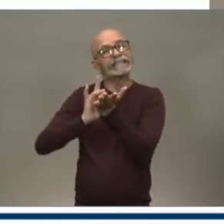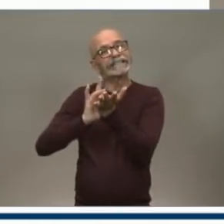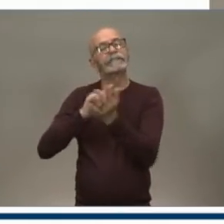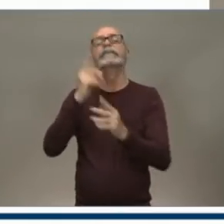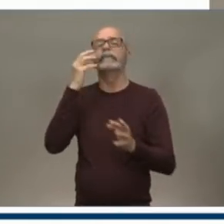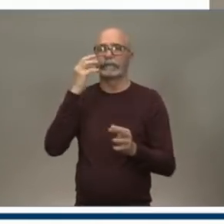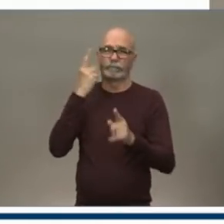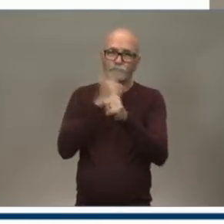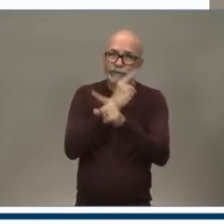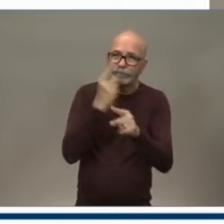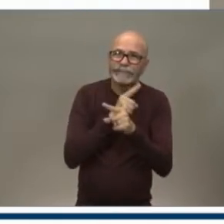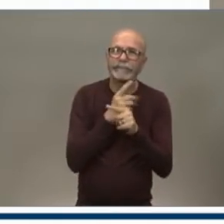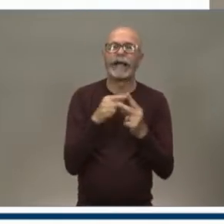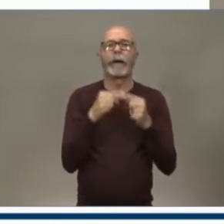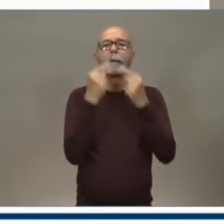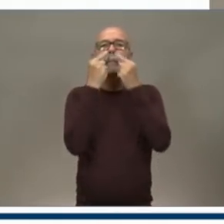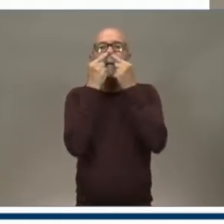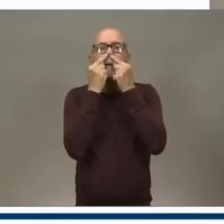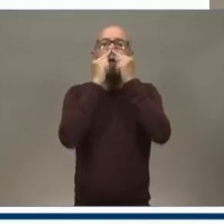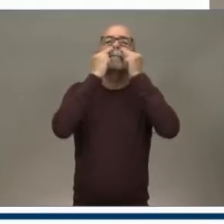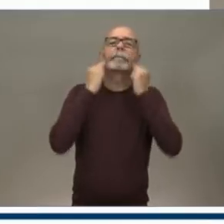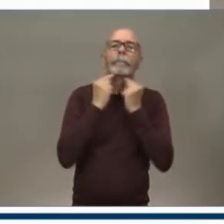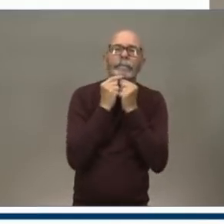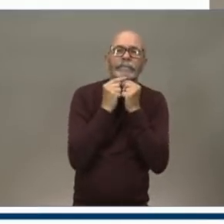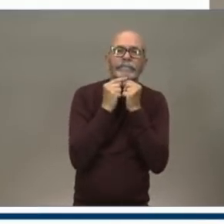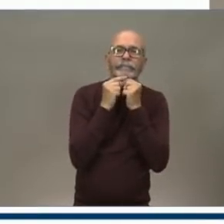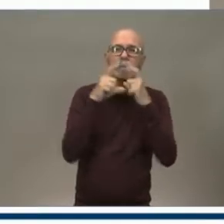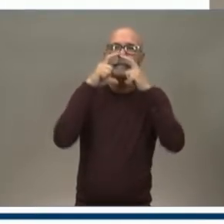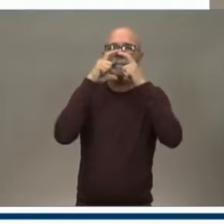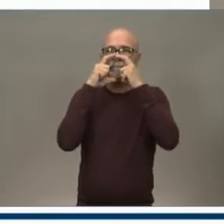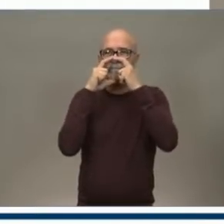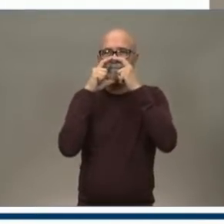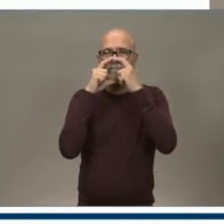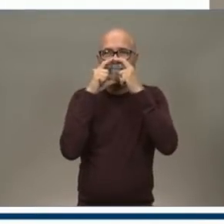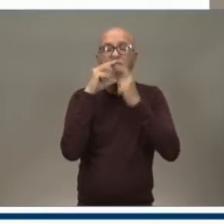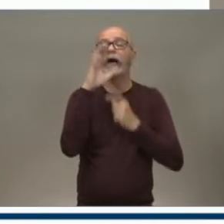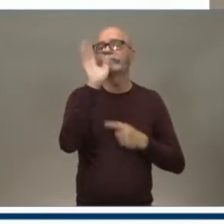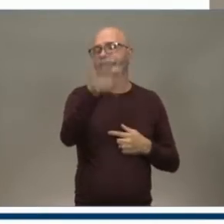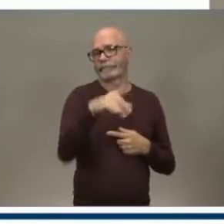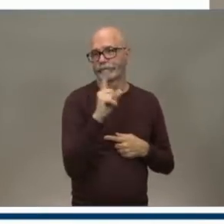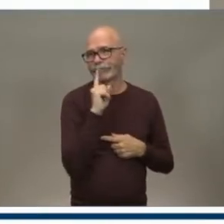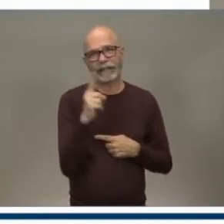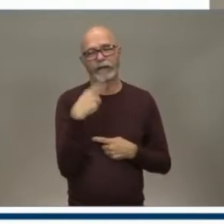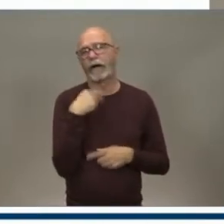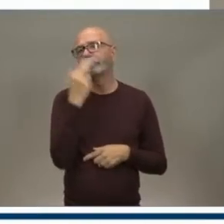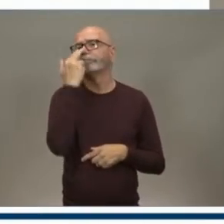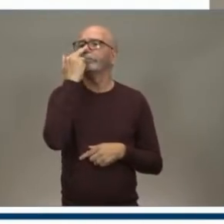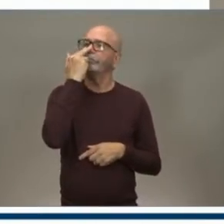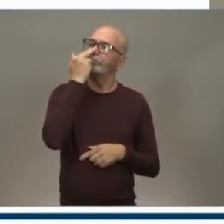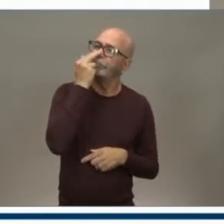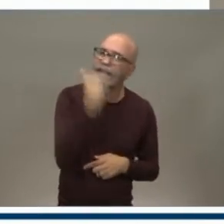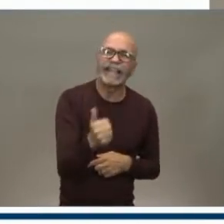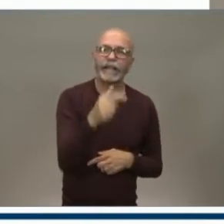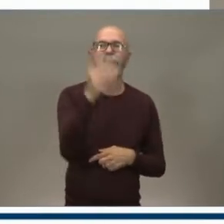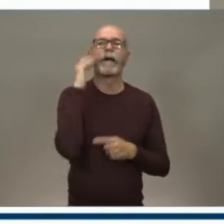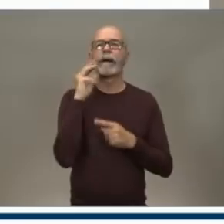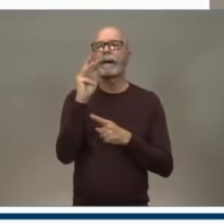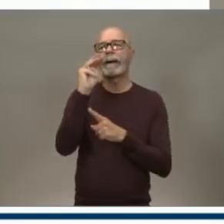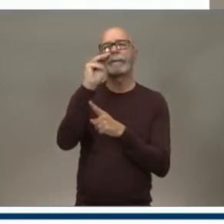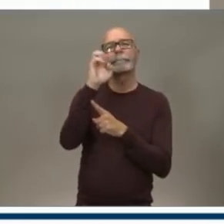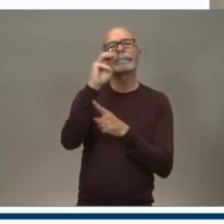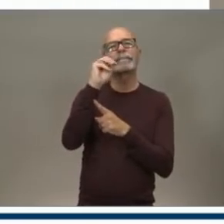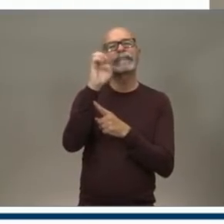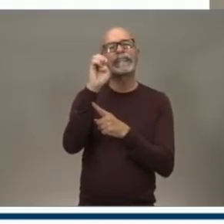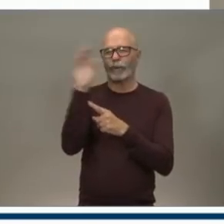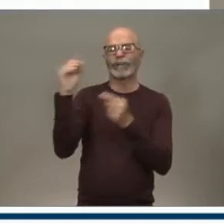and nose. I saw a funny meme the other day that said, scientific discovery, the back of your nose is actually connected to